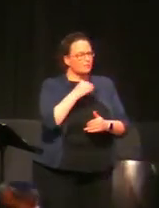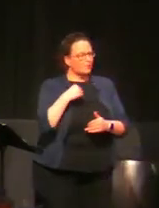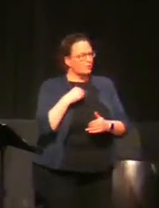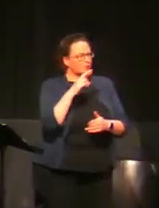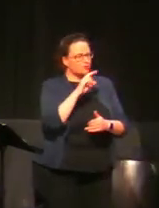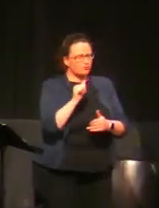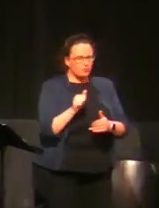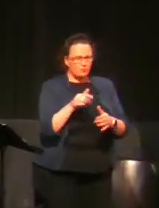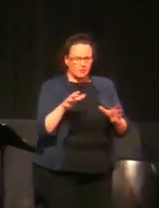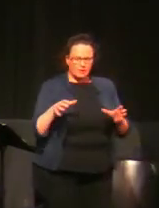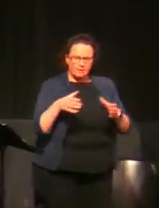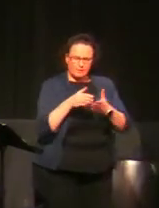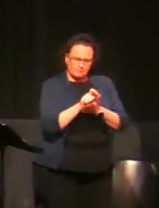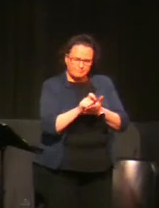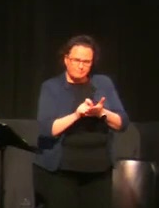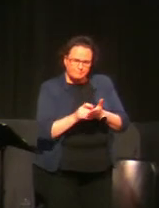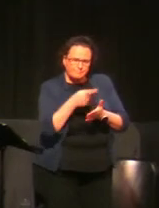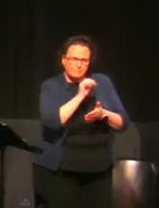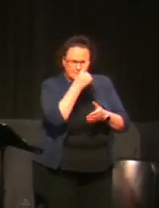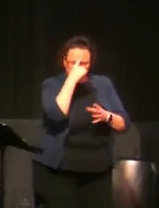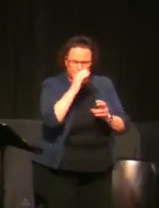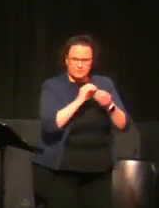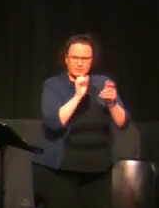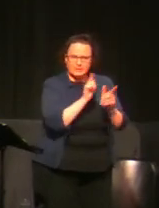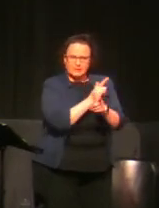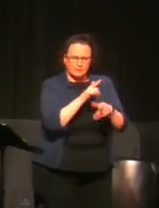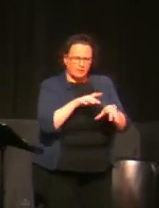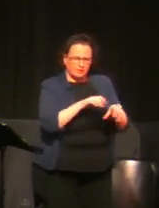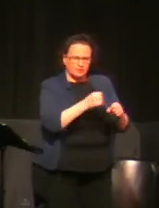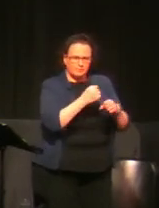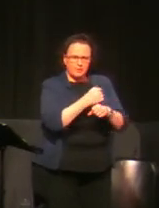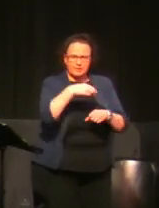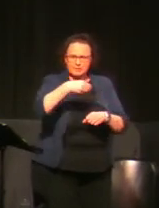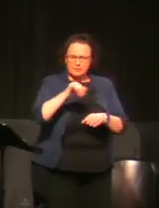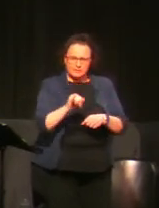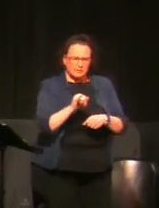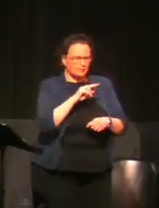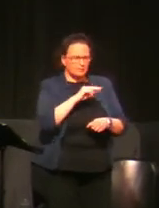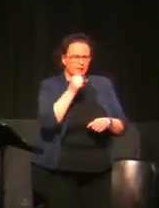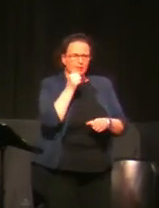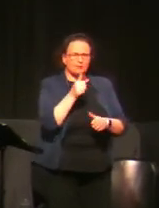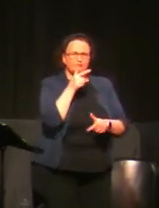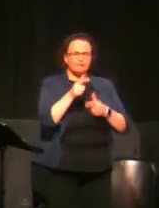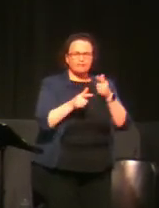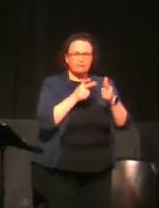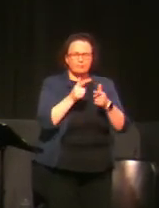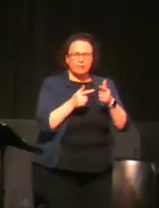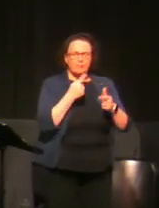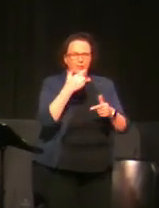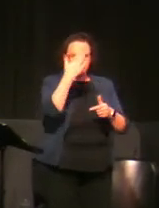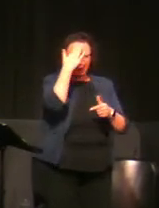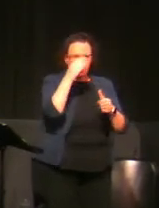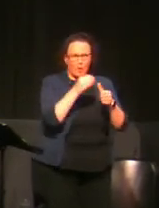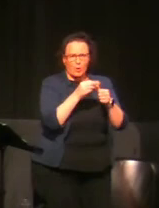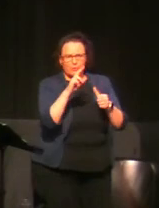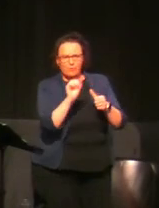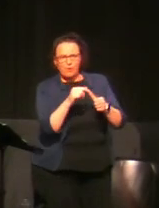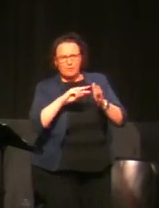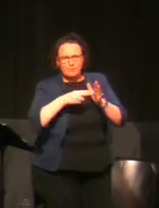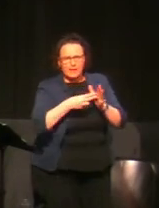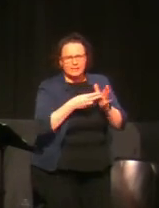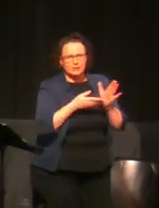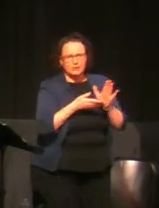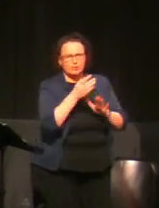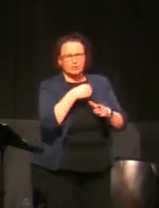in a town by the Nazis. The Roma could not speak to each other, but they knew other Roma were heading towards the town with their